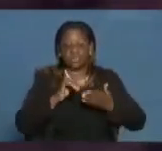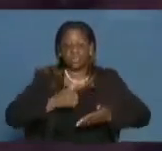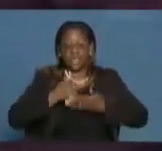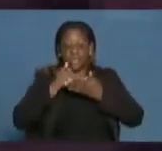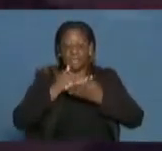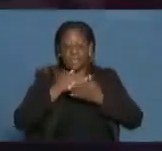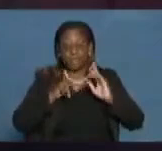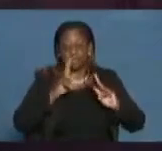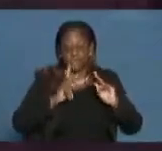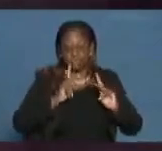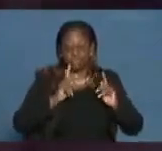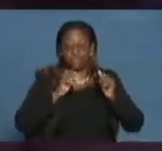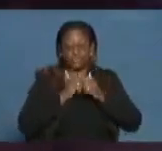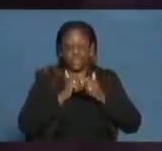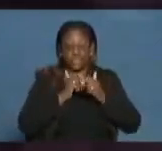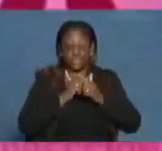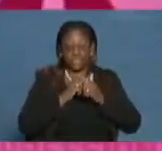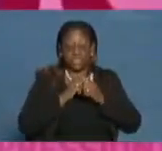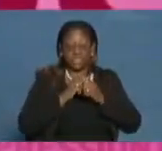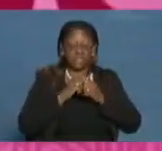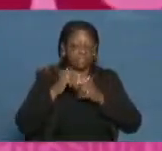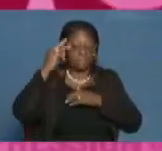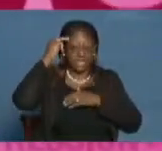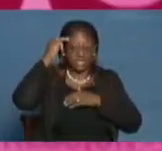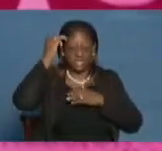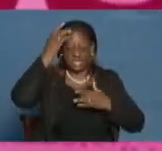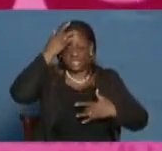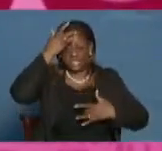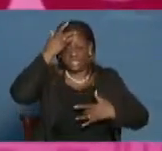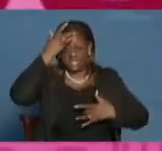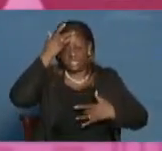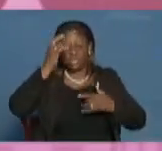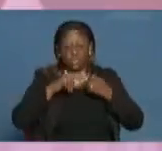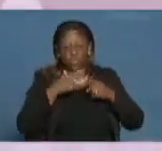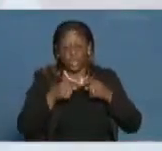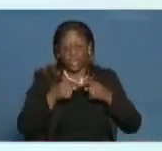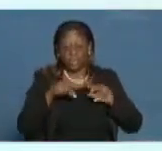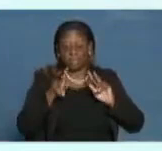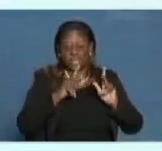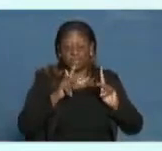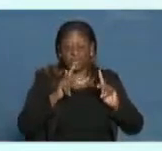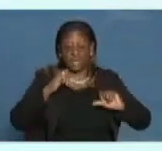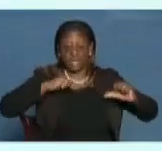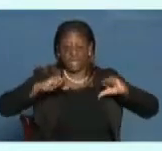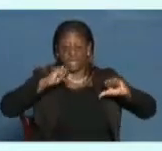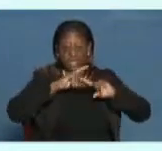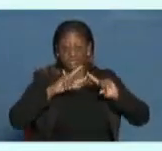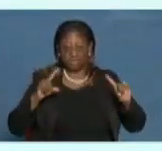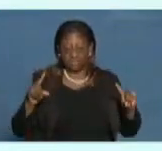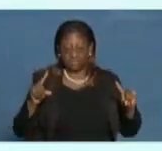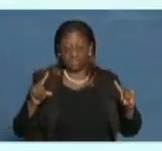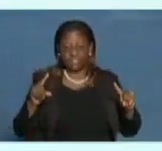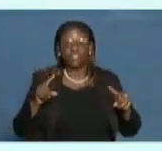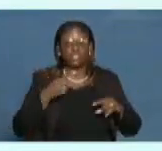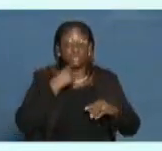with the fundamentals of mental illness. She says understanding when inmates are showing different behavioral patterns can